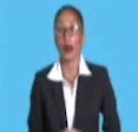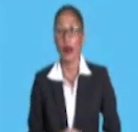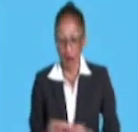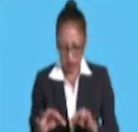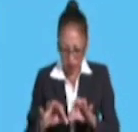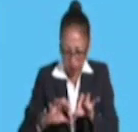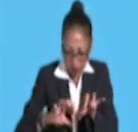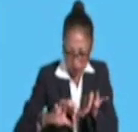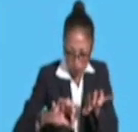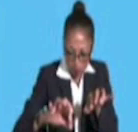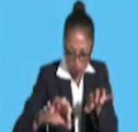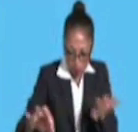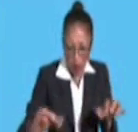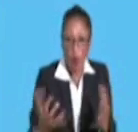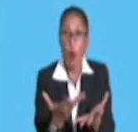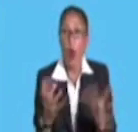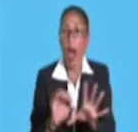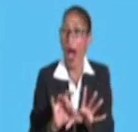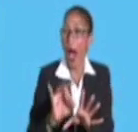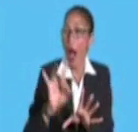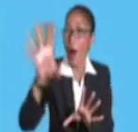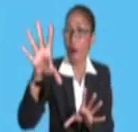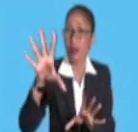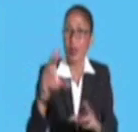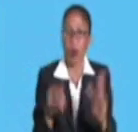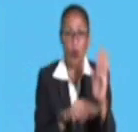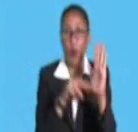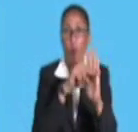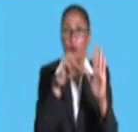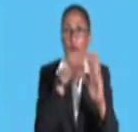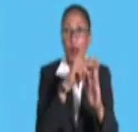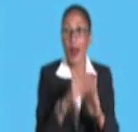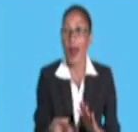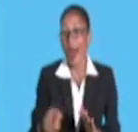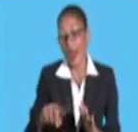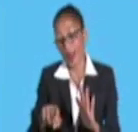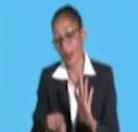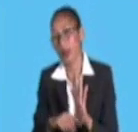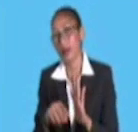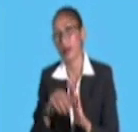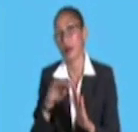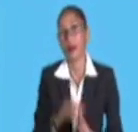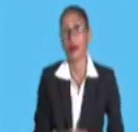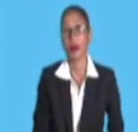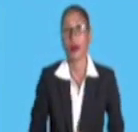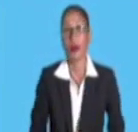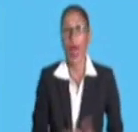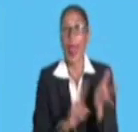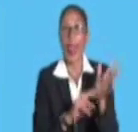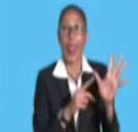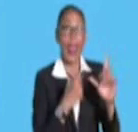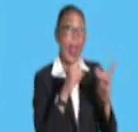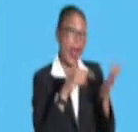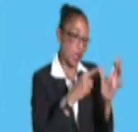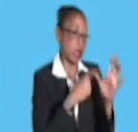mains at both the Outrigger on the Reef in Sigatoka and the Intercontinental Resort and Spa at